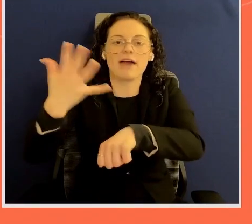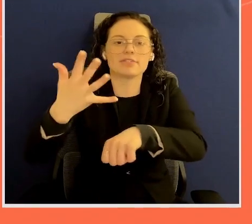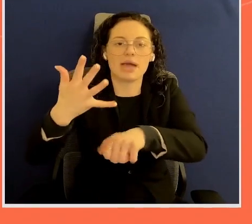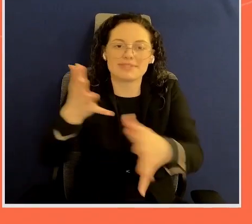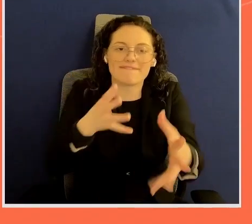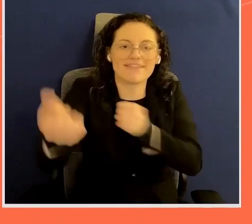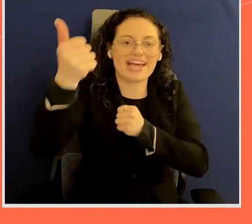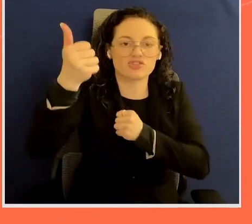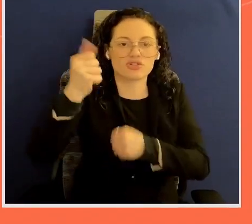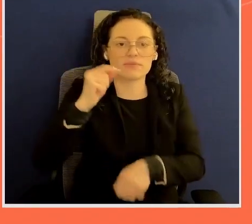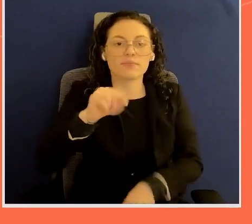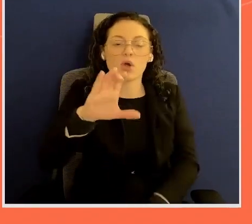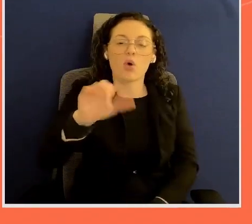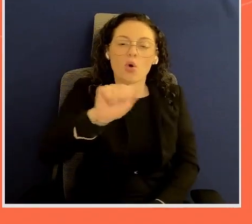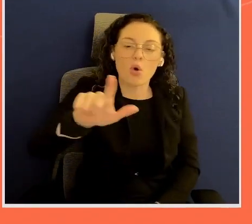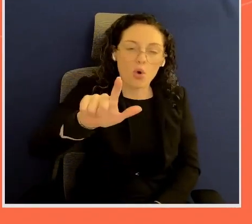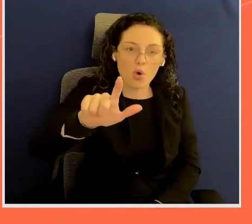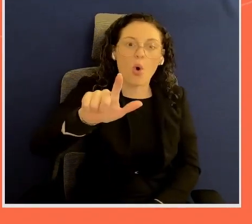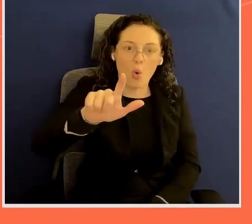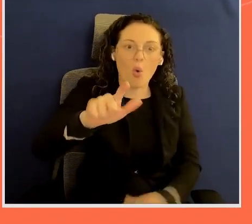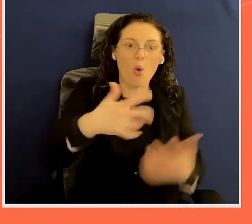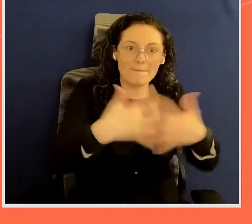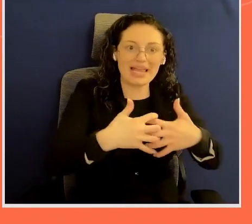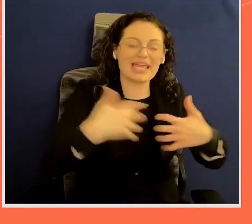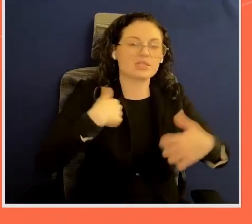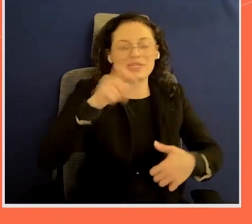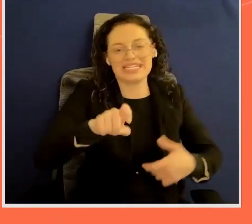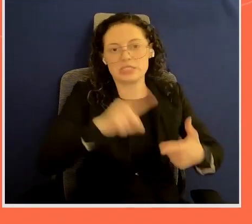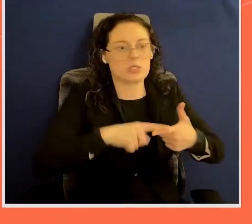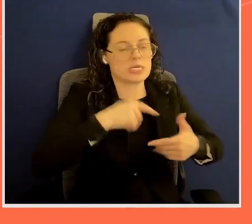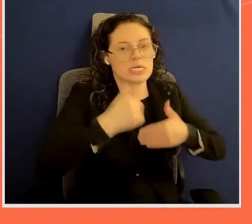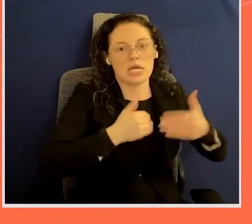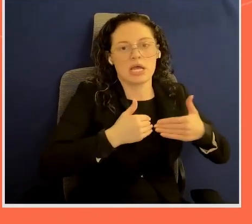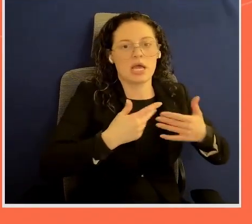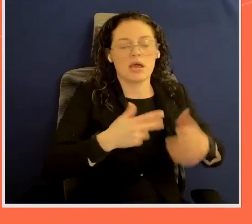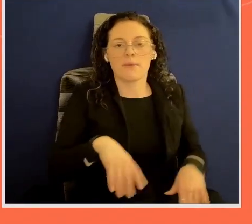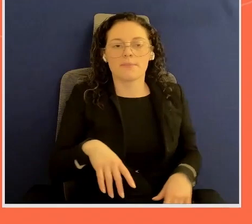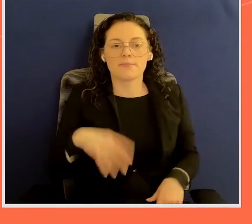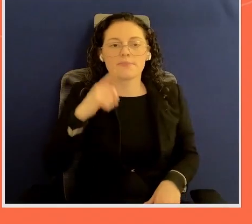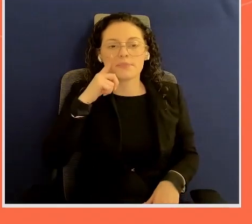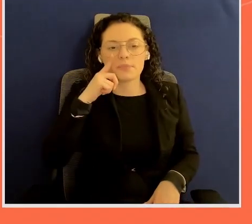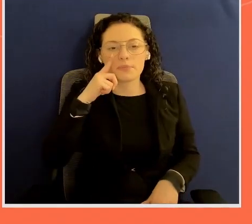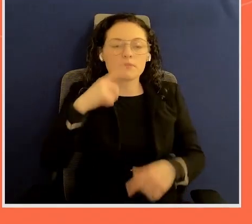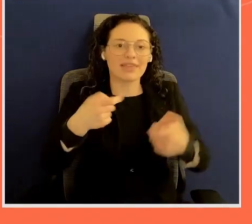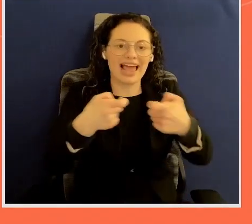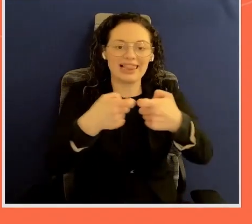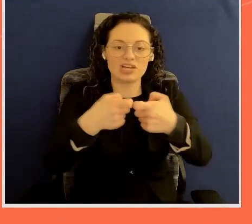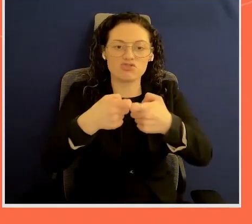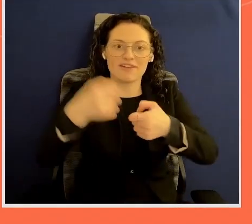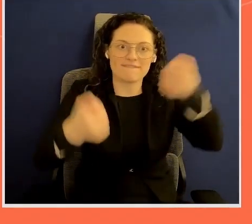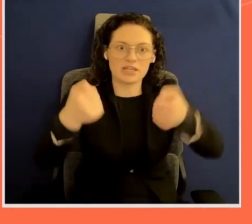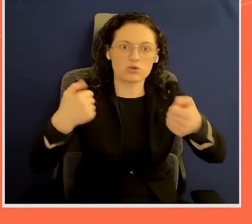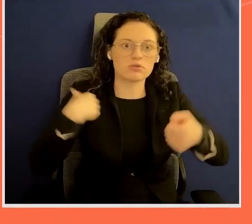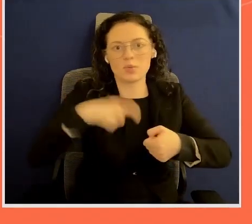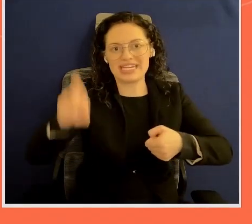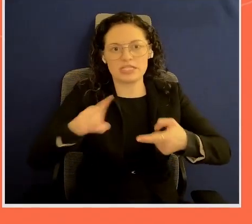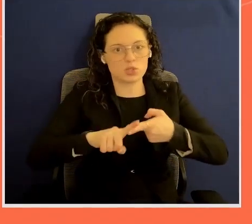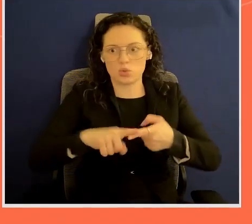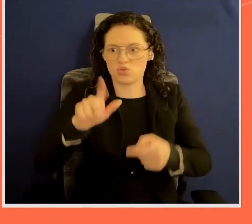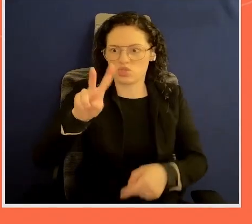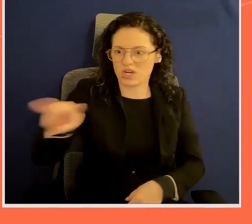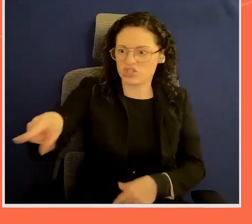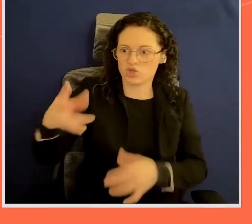quantified, and protected more than 5 million square miles of the ocean. And this conference has,